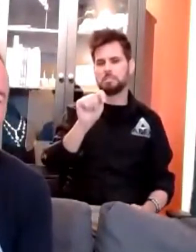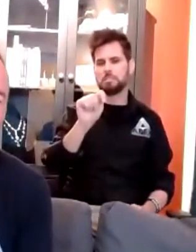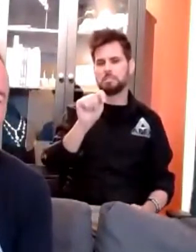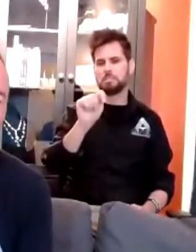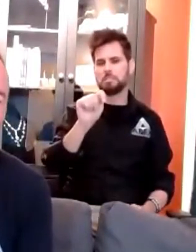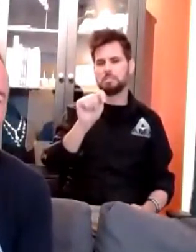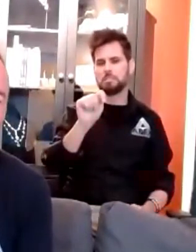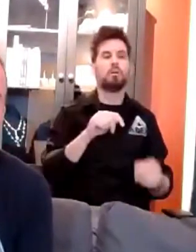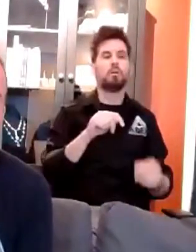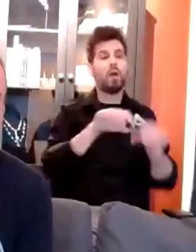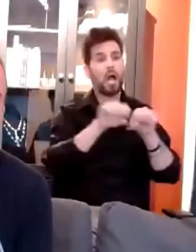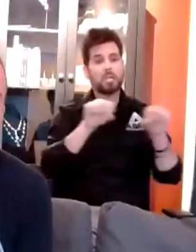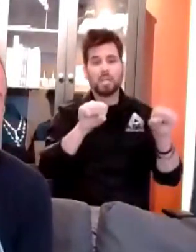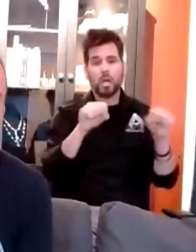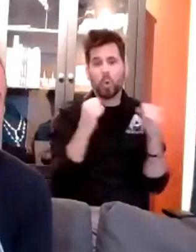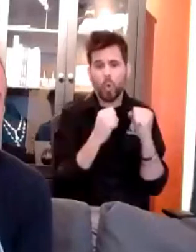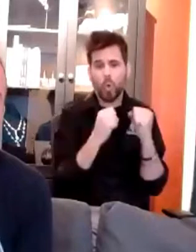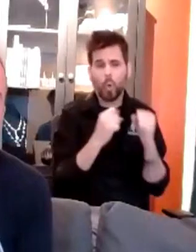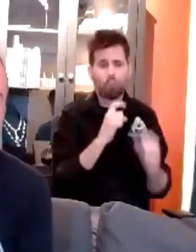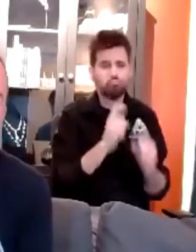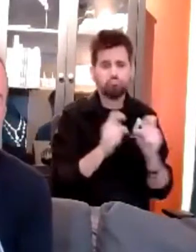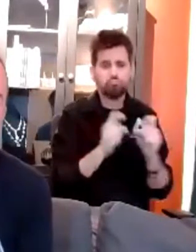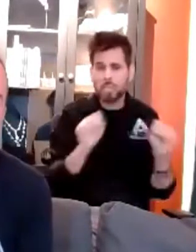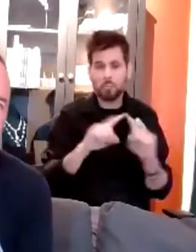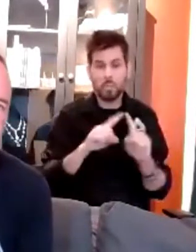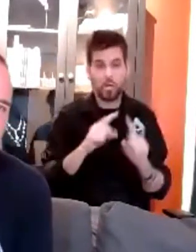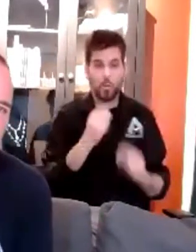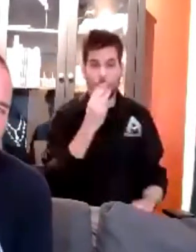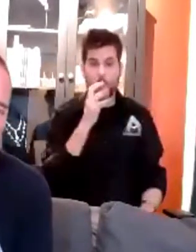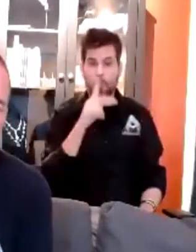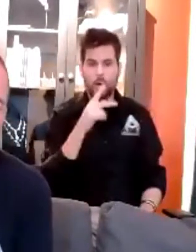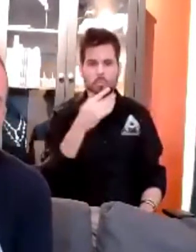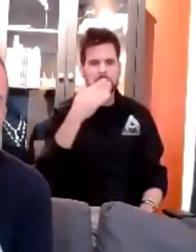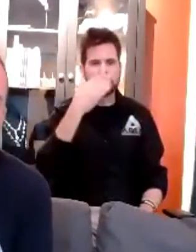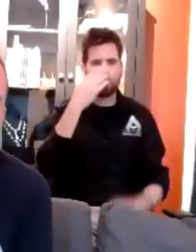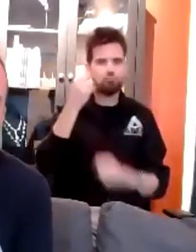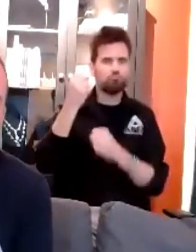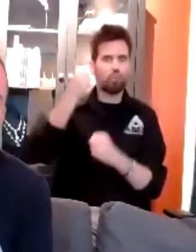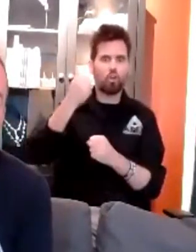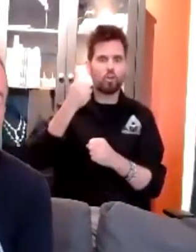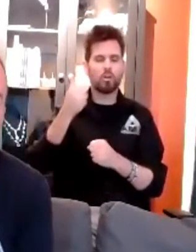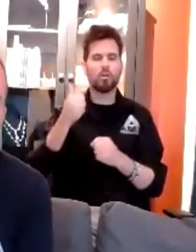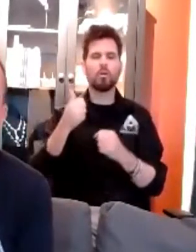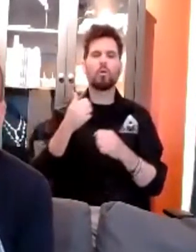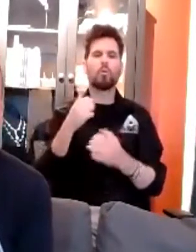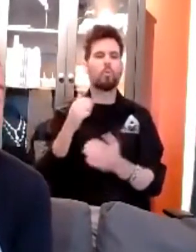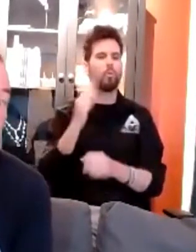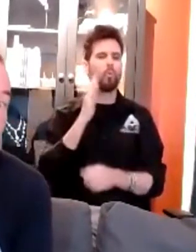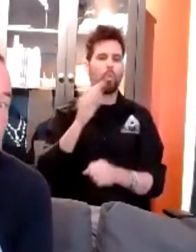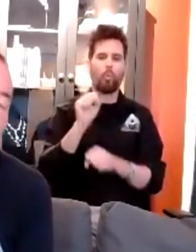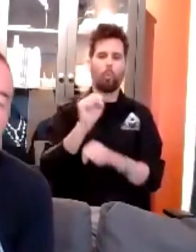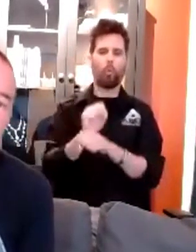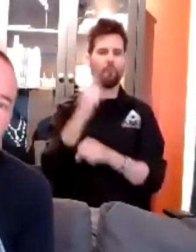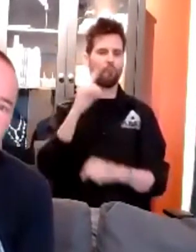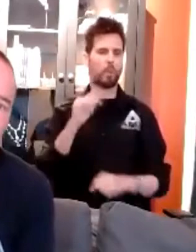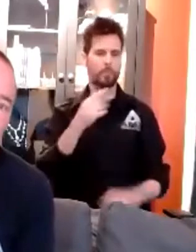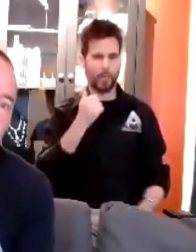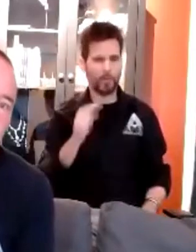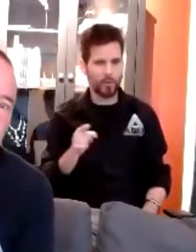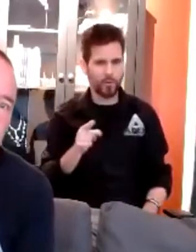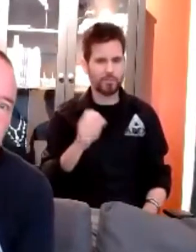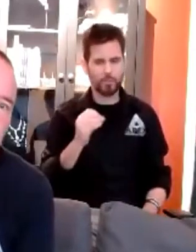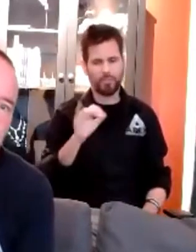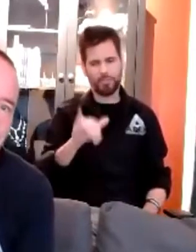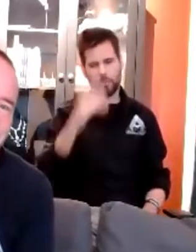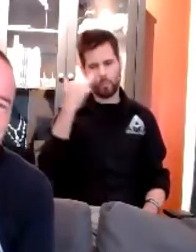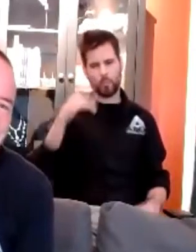warm them up, they get that hot dog smell and flavor, and they like them even more. So that's why we